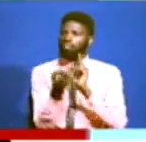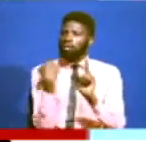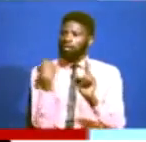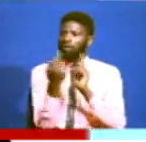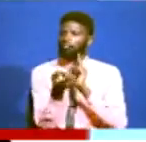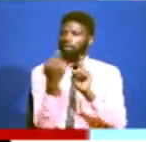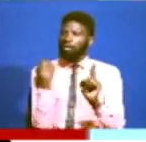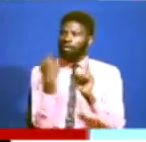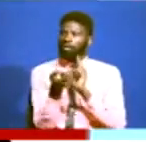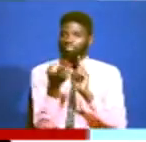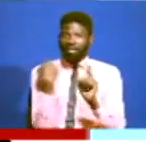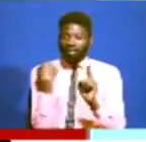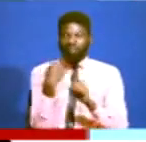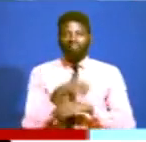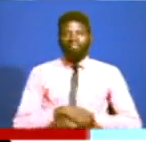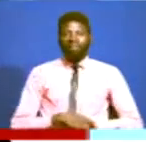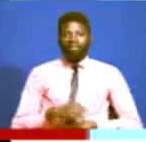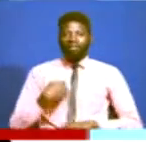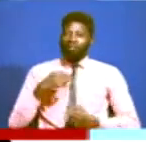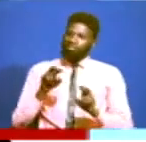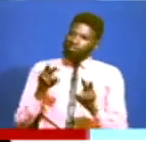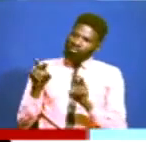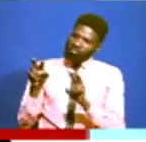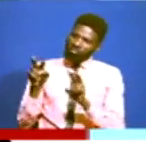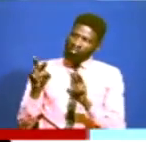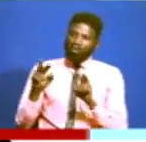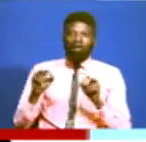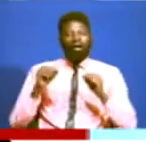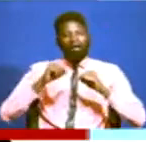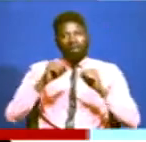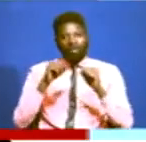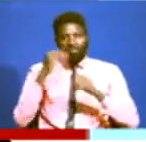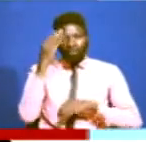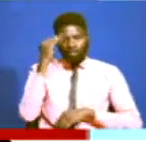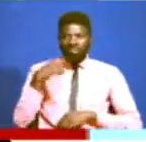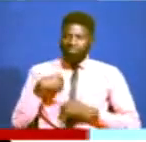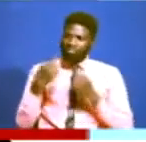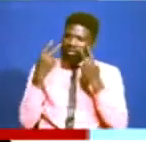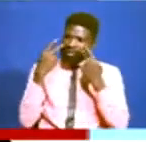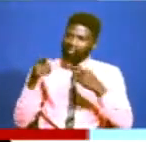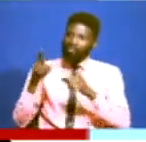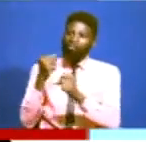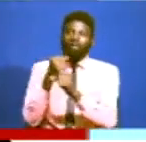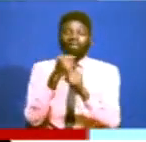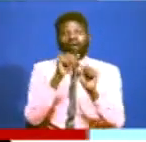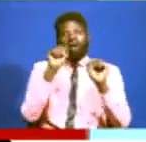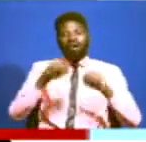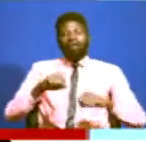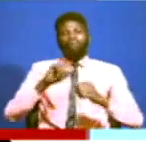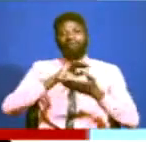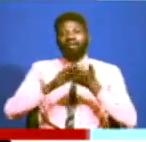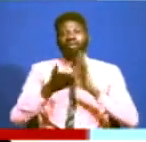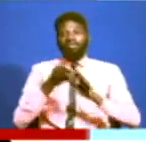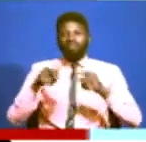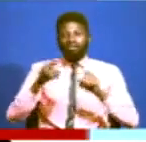I was happy because I knew at least I could watch them do their work without them knowing I'm